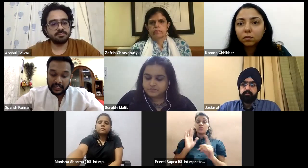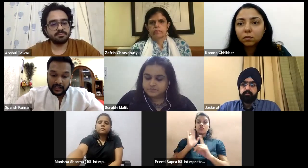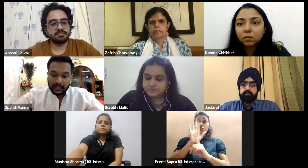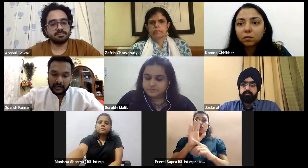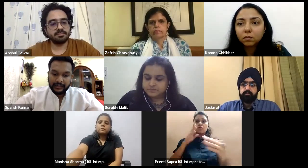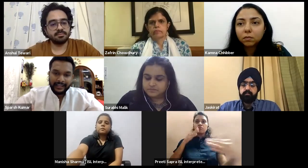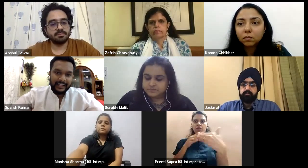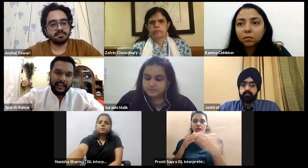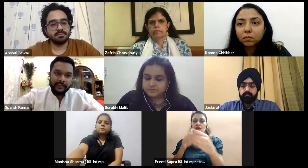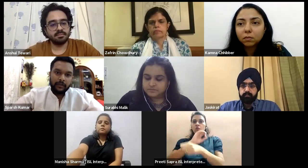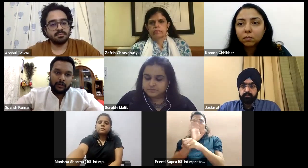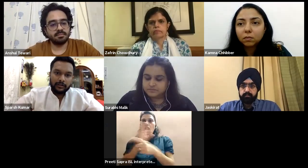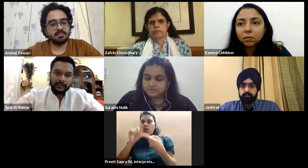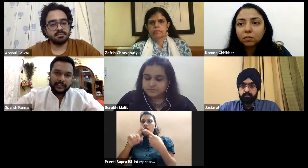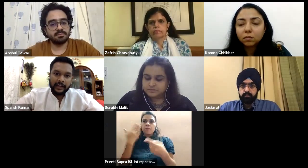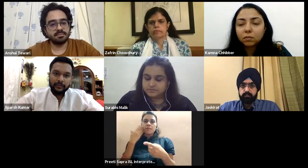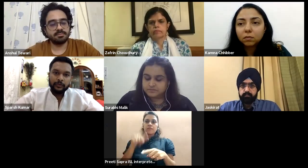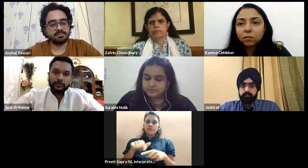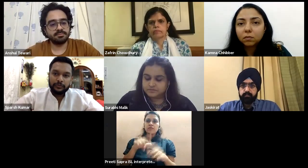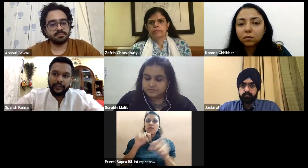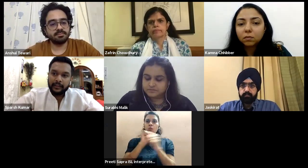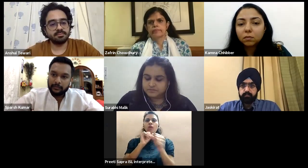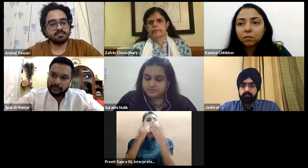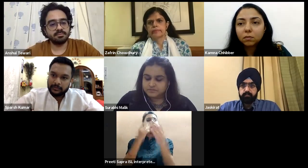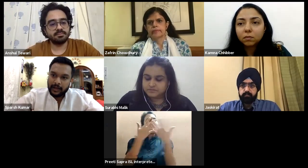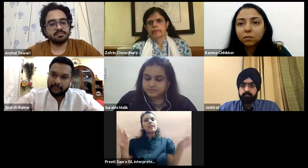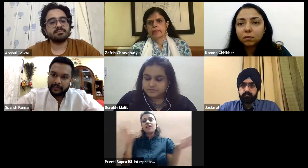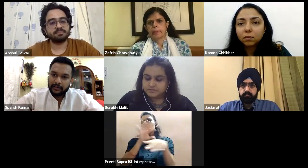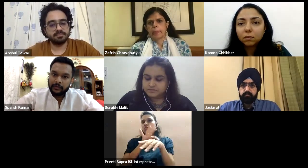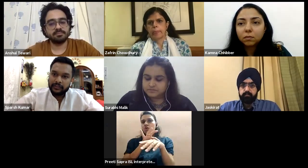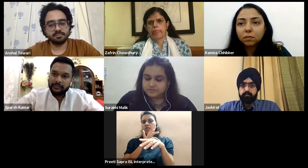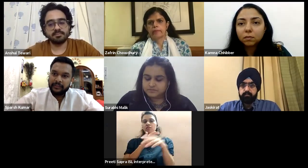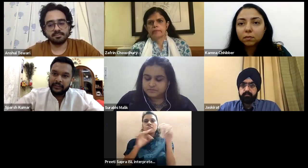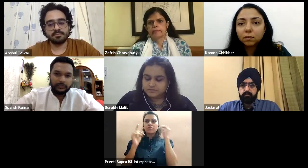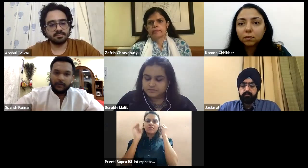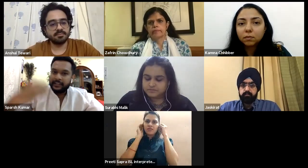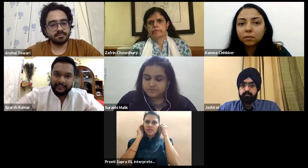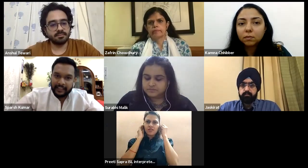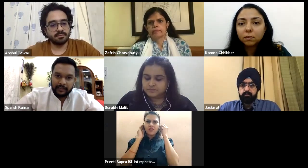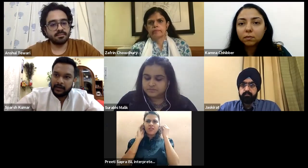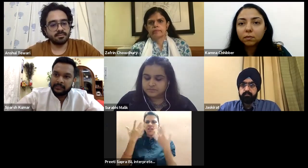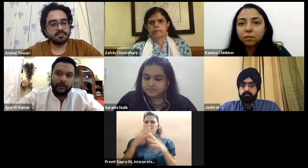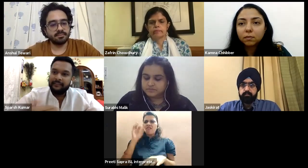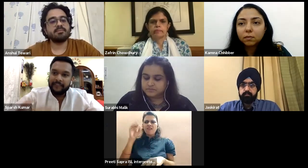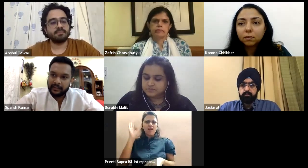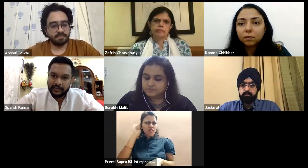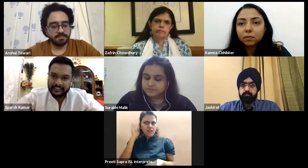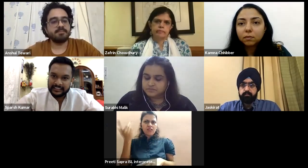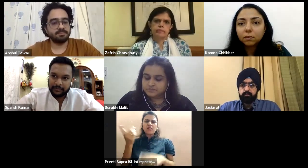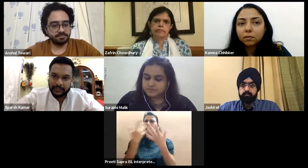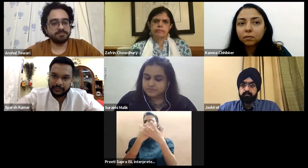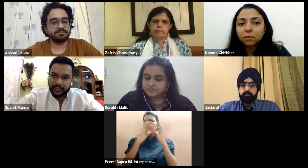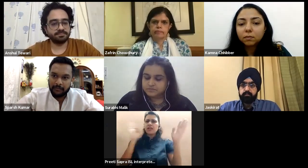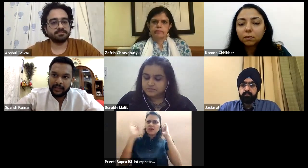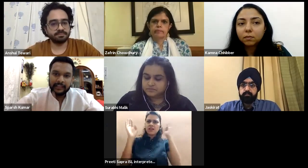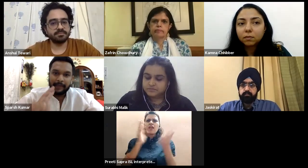this. Technically, every doctor is kind of used to fake news. I feel, there's been fake news about HIV in the past, about every other disease in